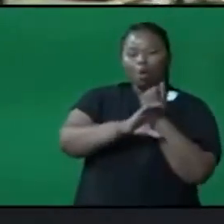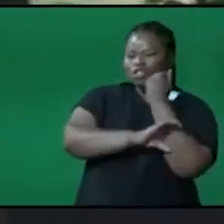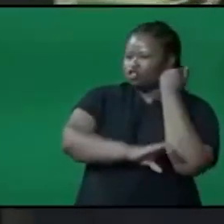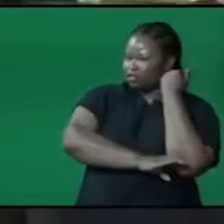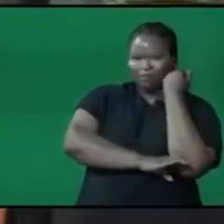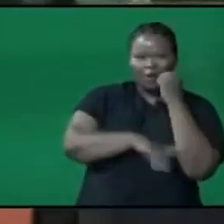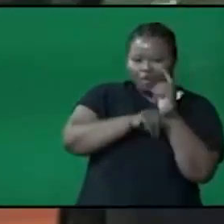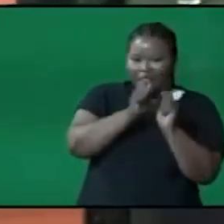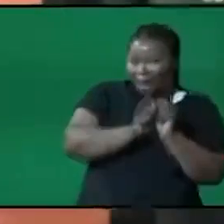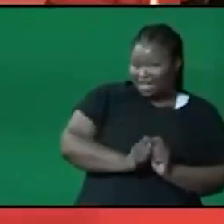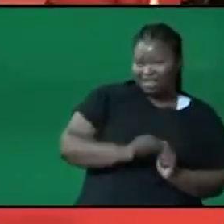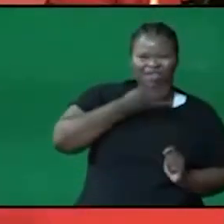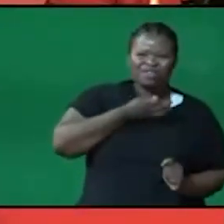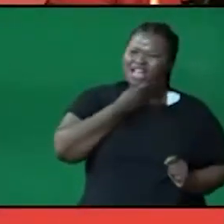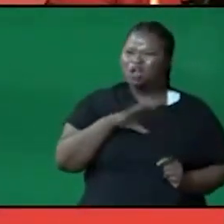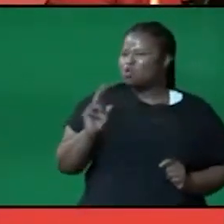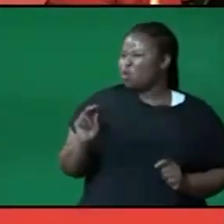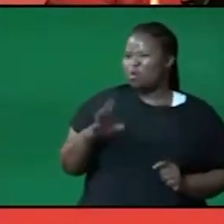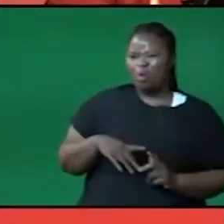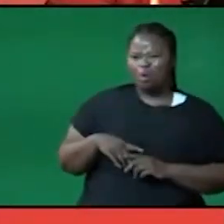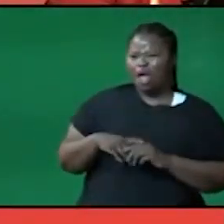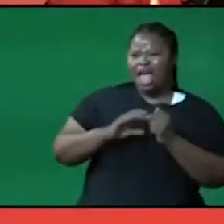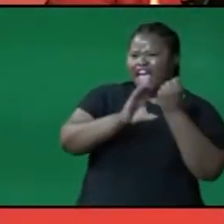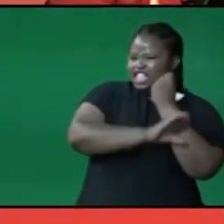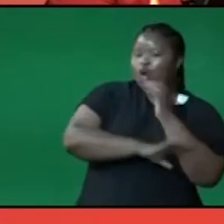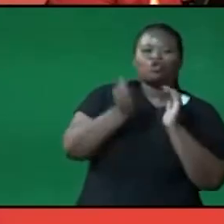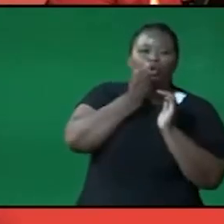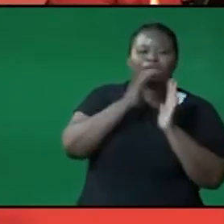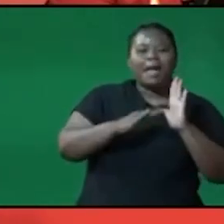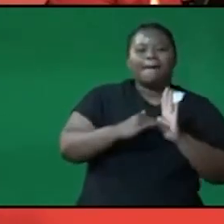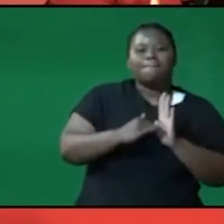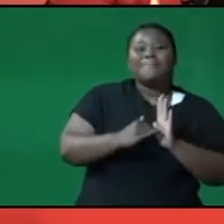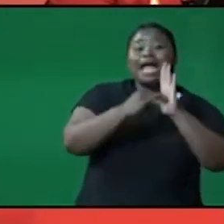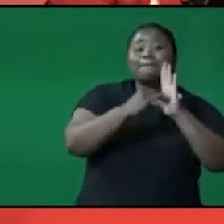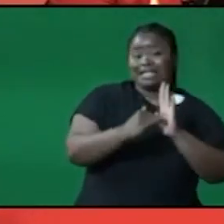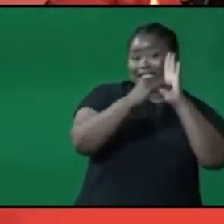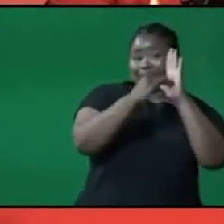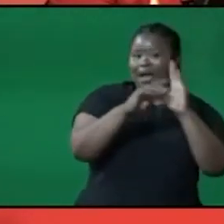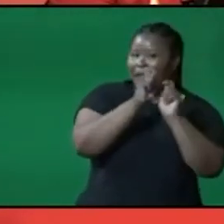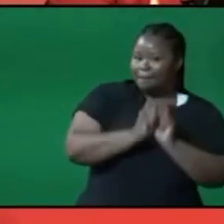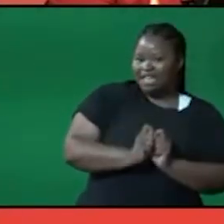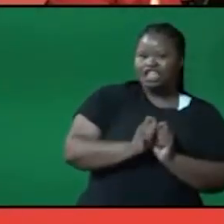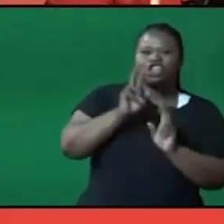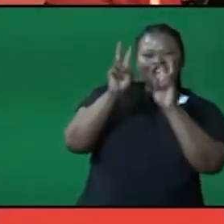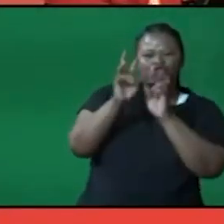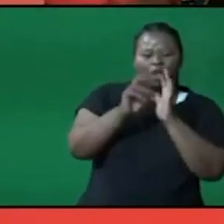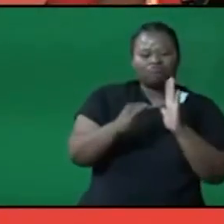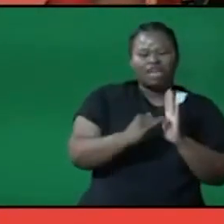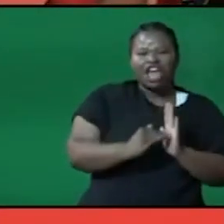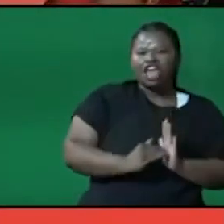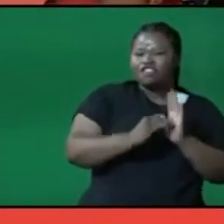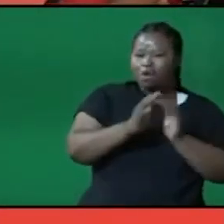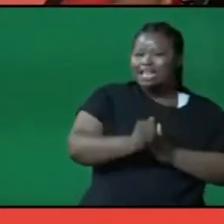not amended and said, no, not age, metric. We have not amended and said you can only lead